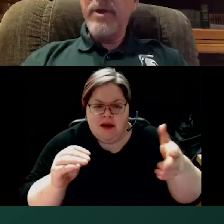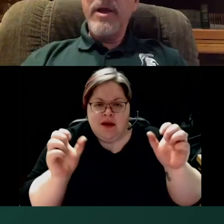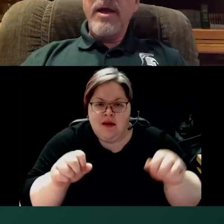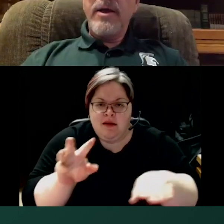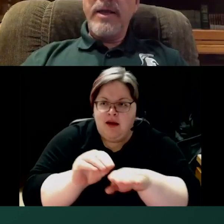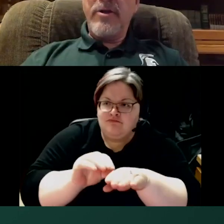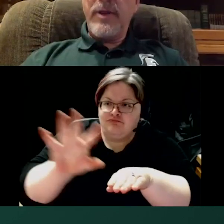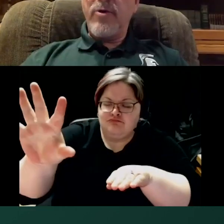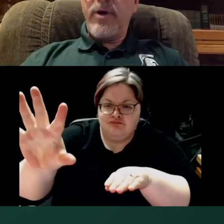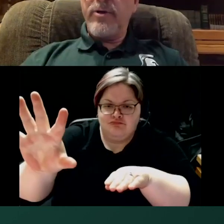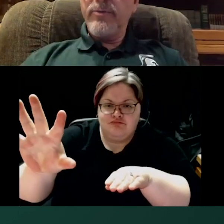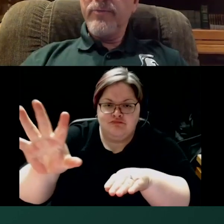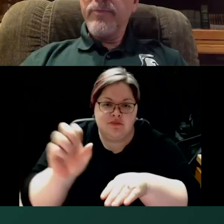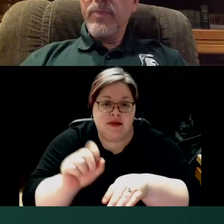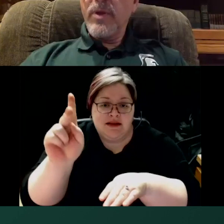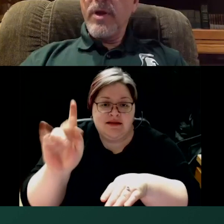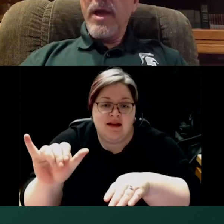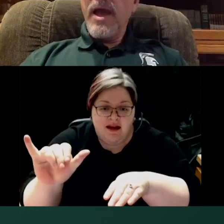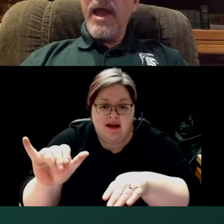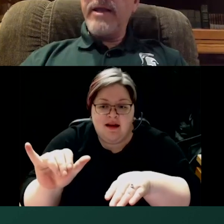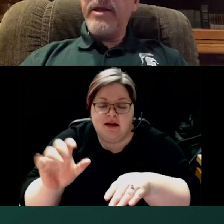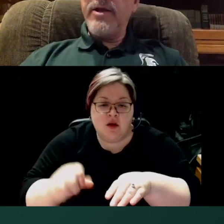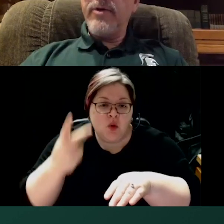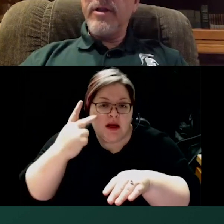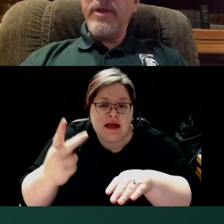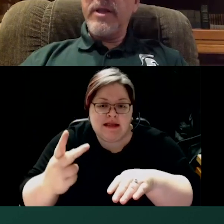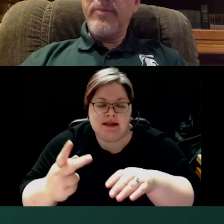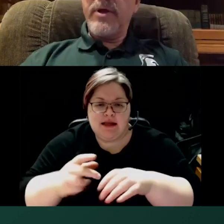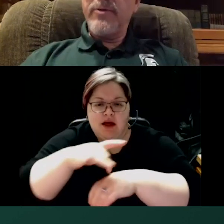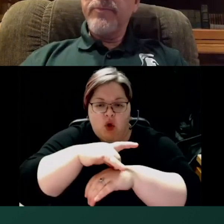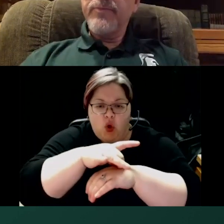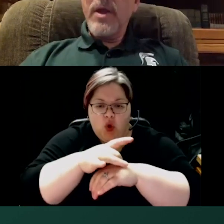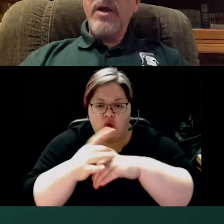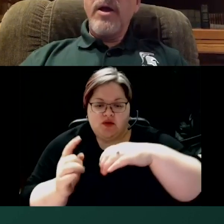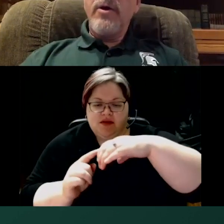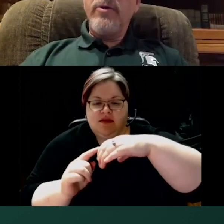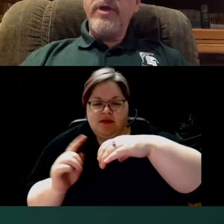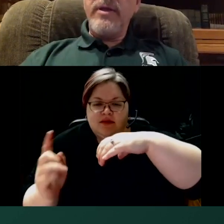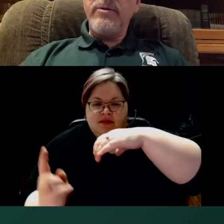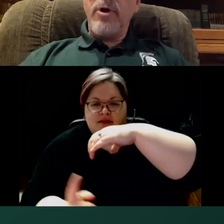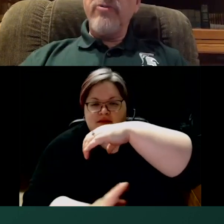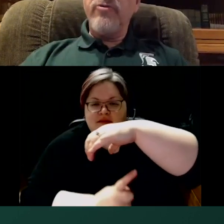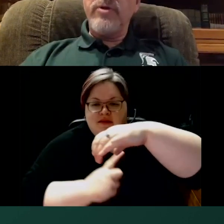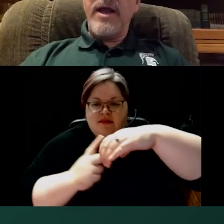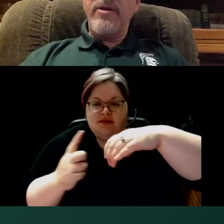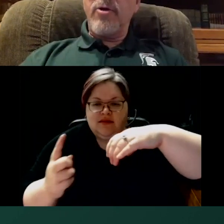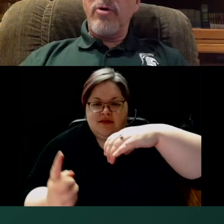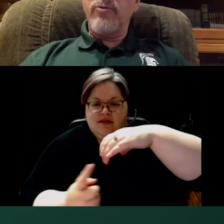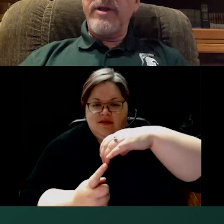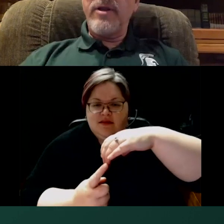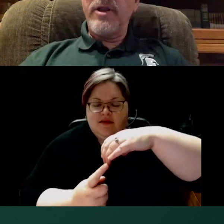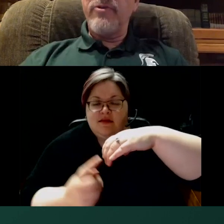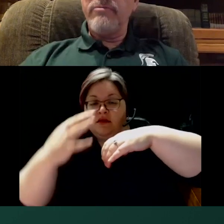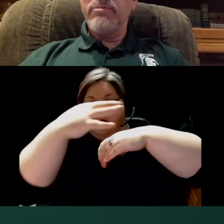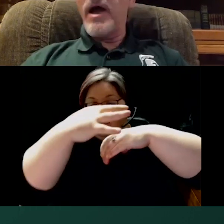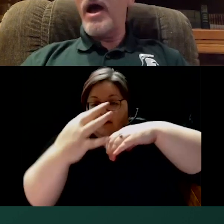sky. Here's the equator, and here is the ecliptic. The longitude lines are called